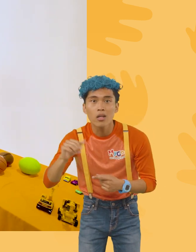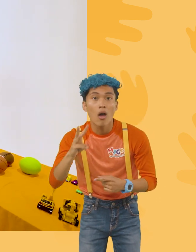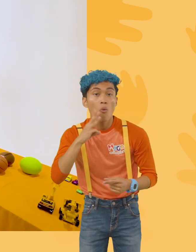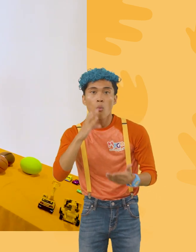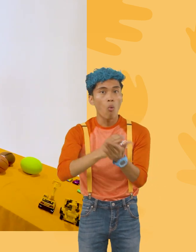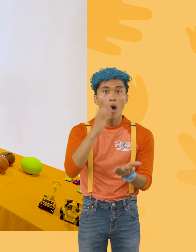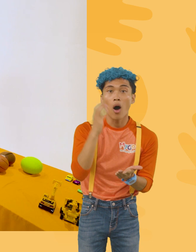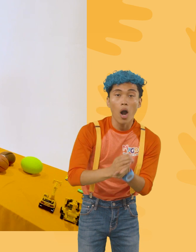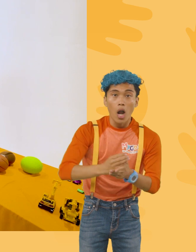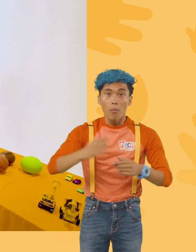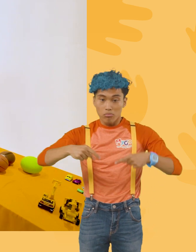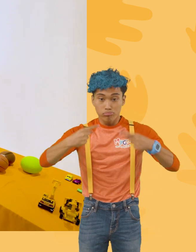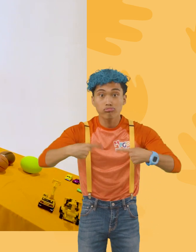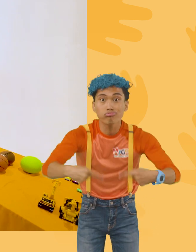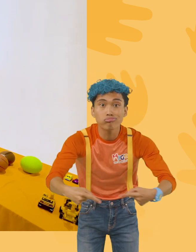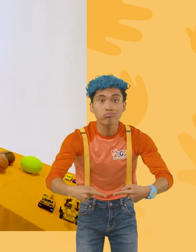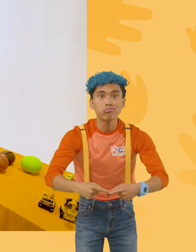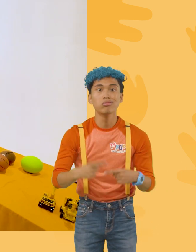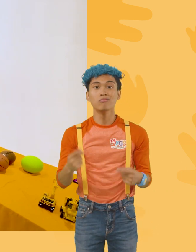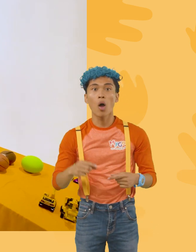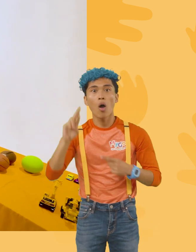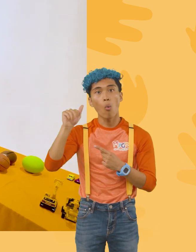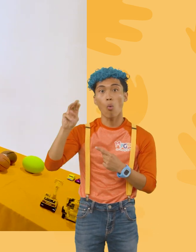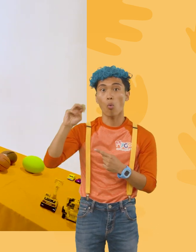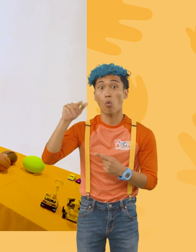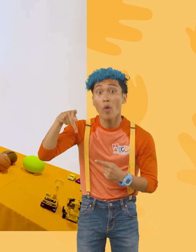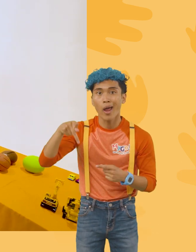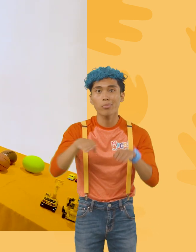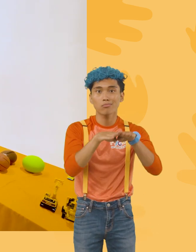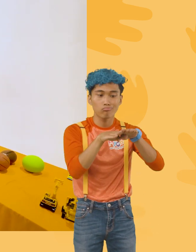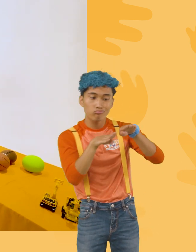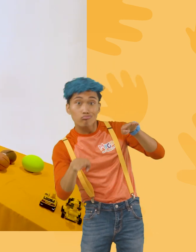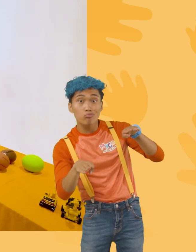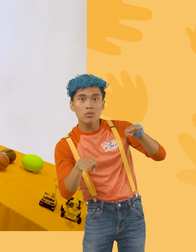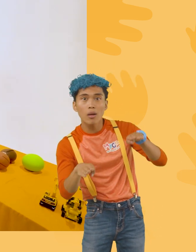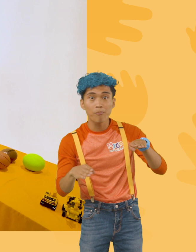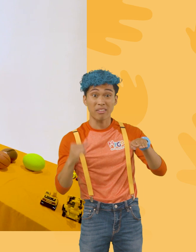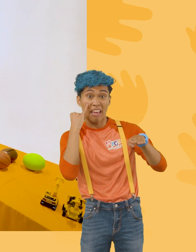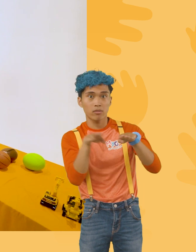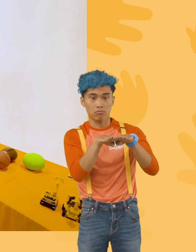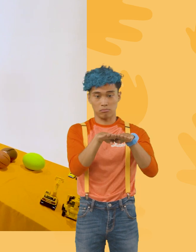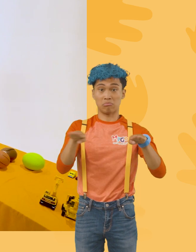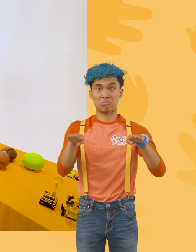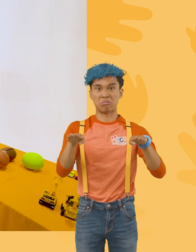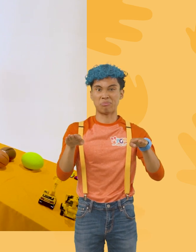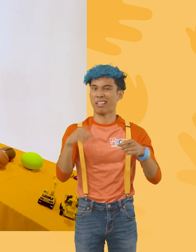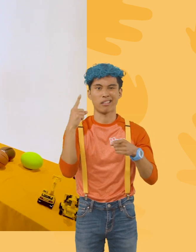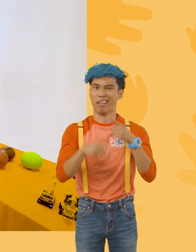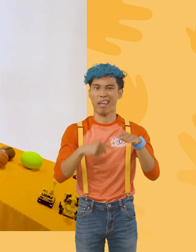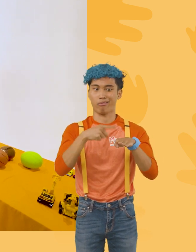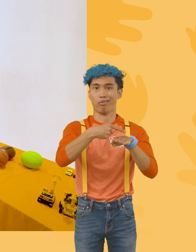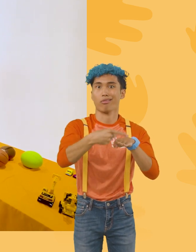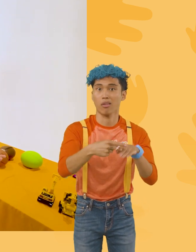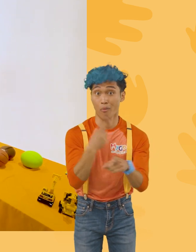how fast that water bottle went and how the ramp is angled. But yeah, if the ramp was flat, it definitely wouldn't go